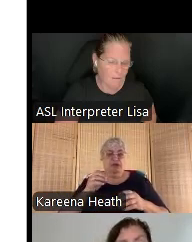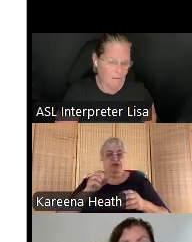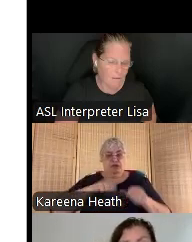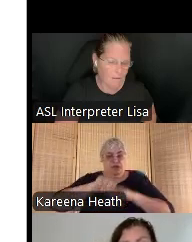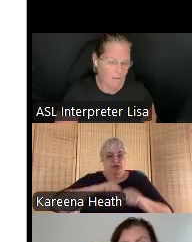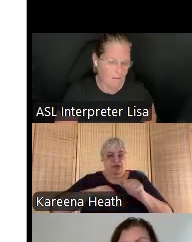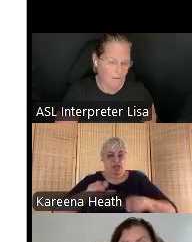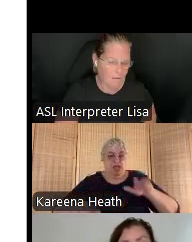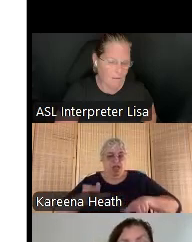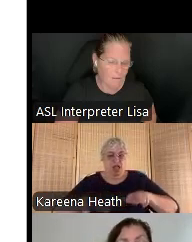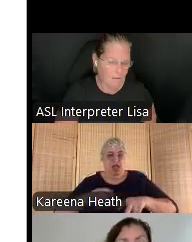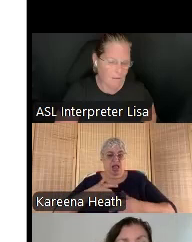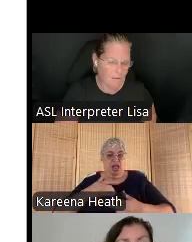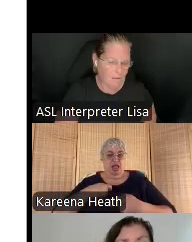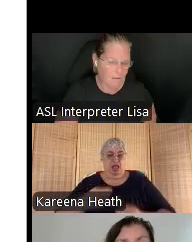awkwardness, impulsivity?